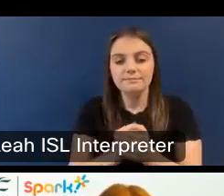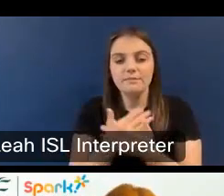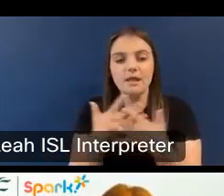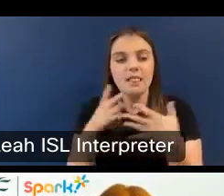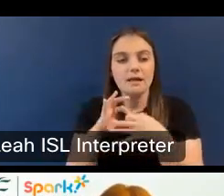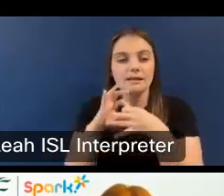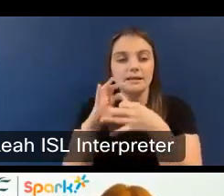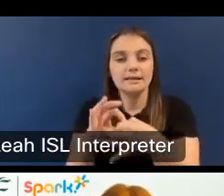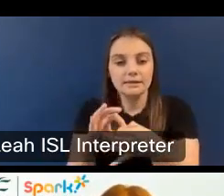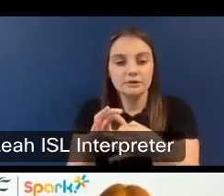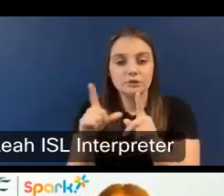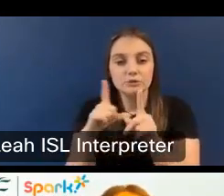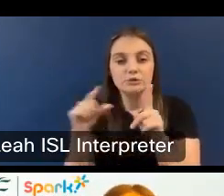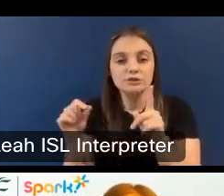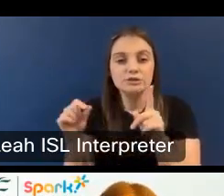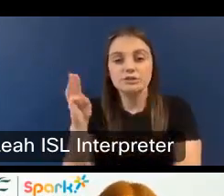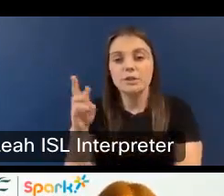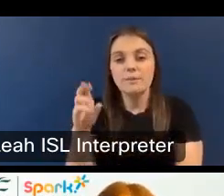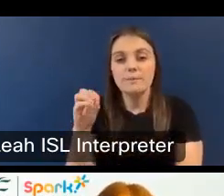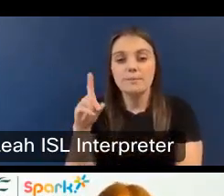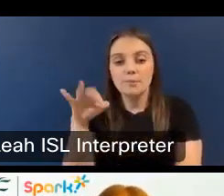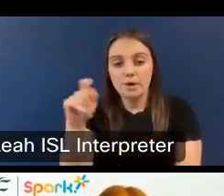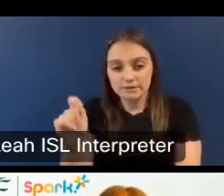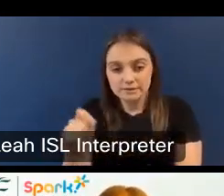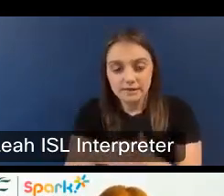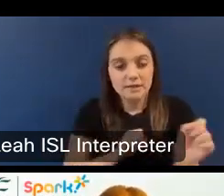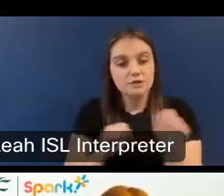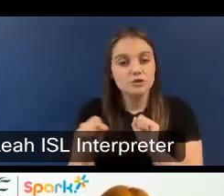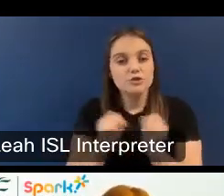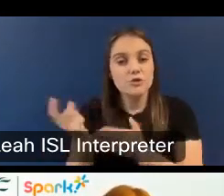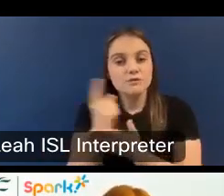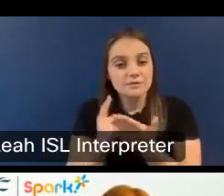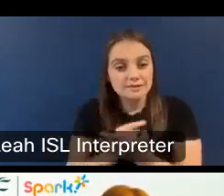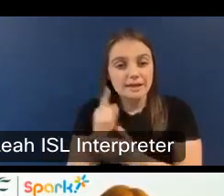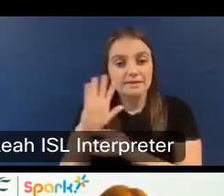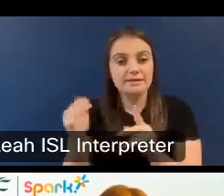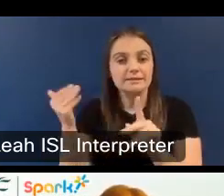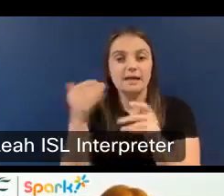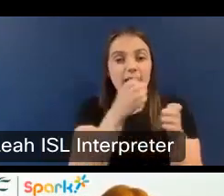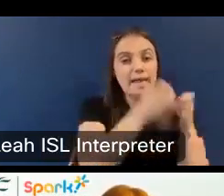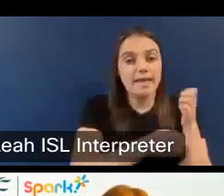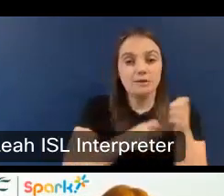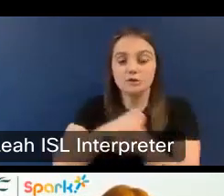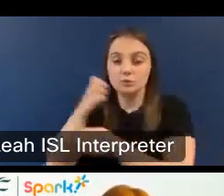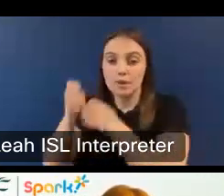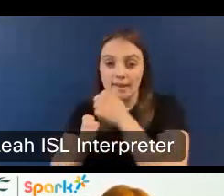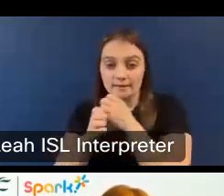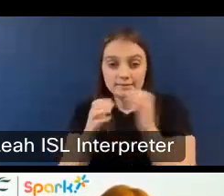to digital products. And then we have service design that is like an approach to end-to-end systems that sometimes will